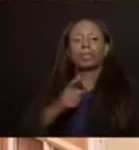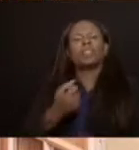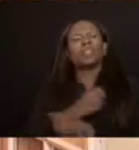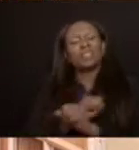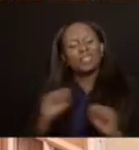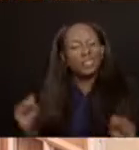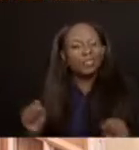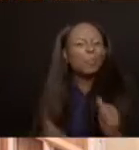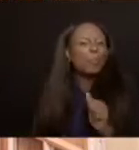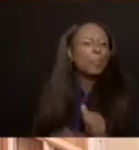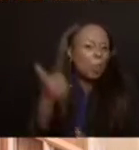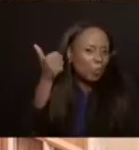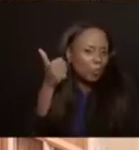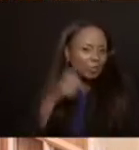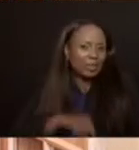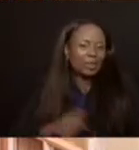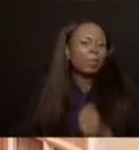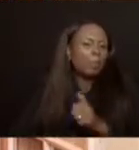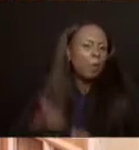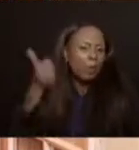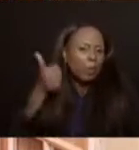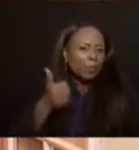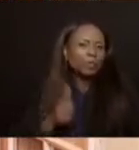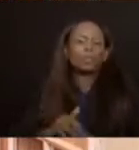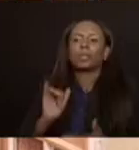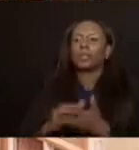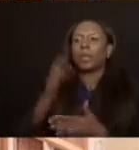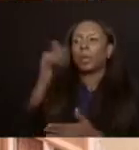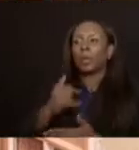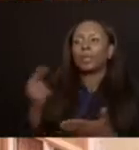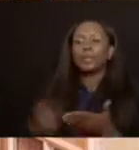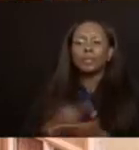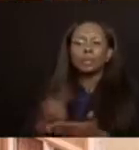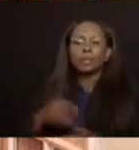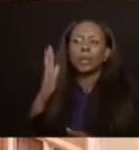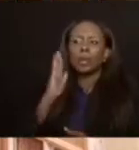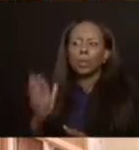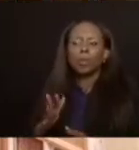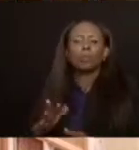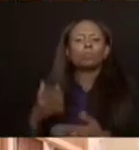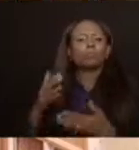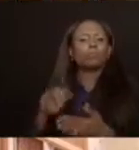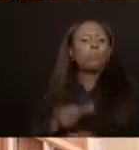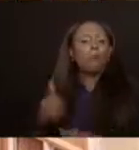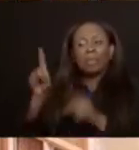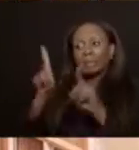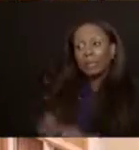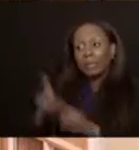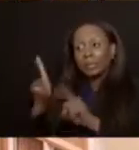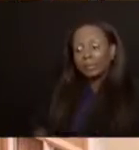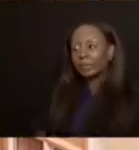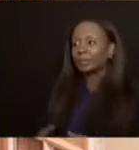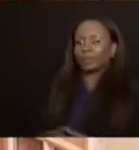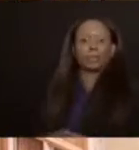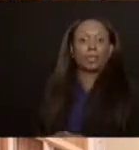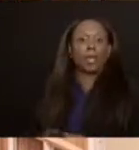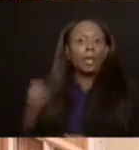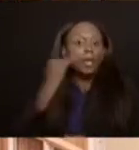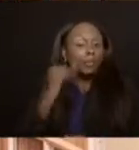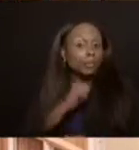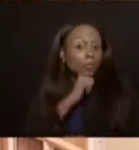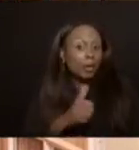say that definitively, which is why they'll still be subject to some random testing or longer duration testing. Persons who are